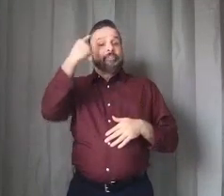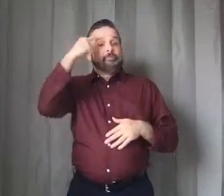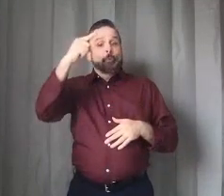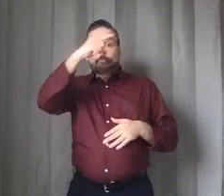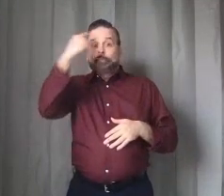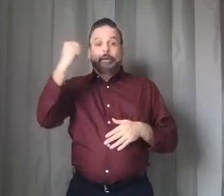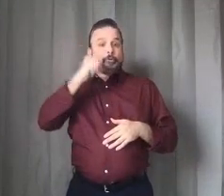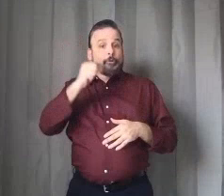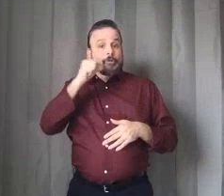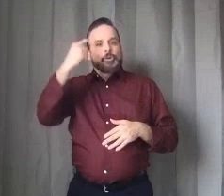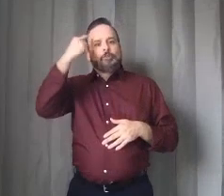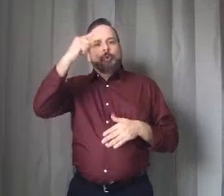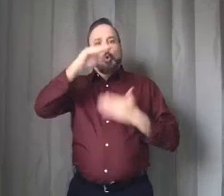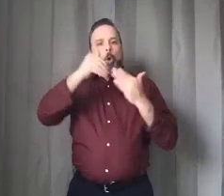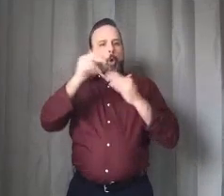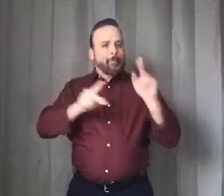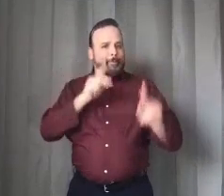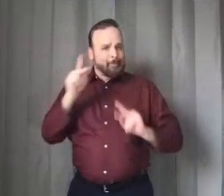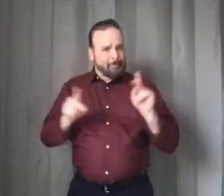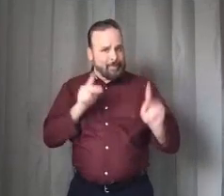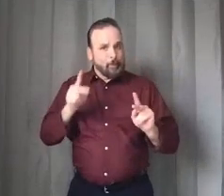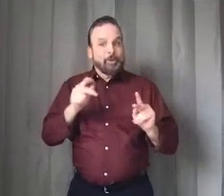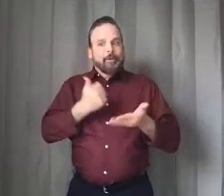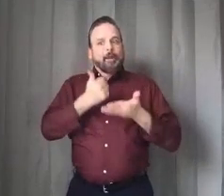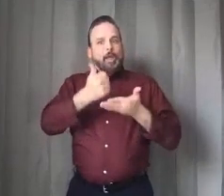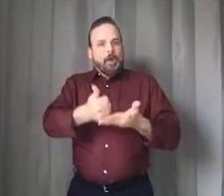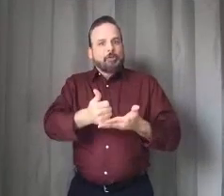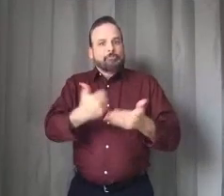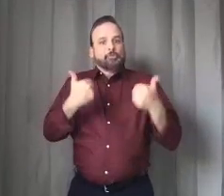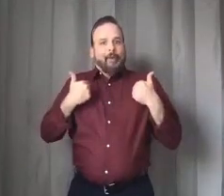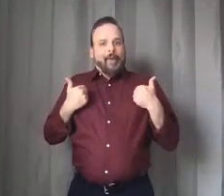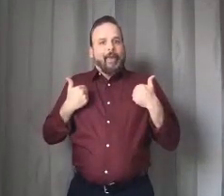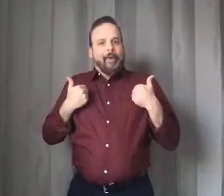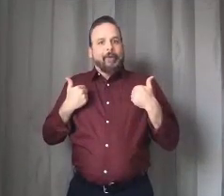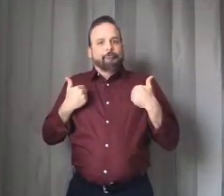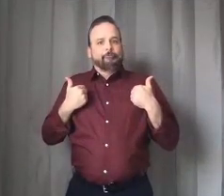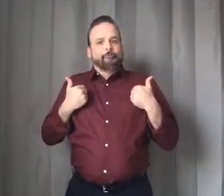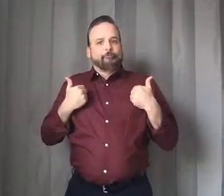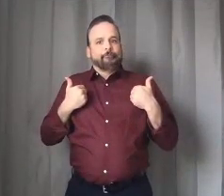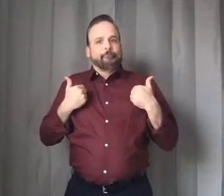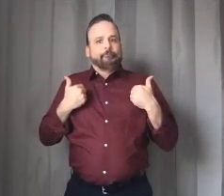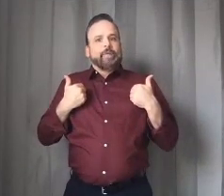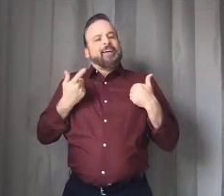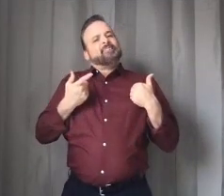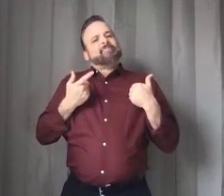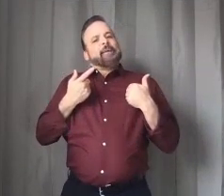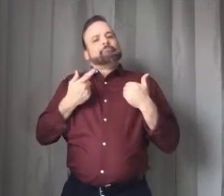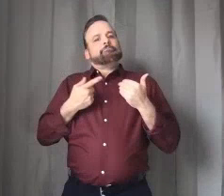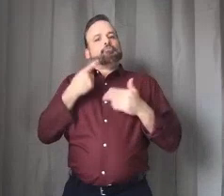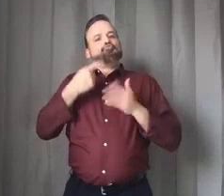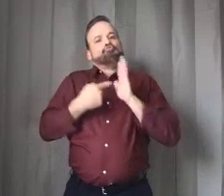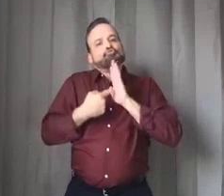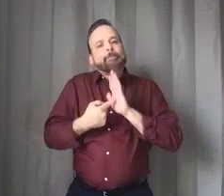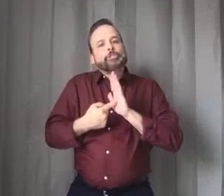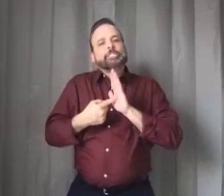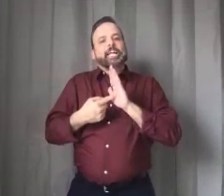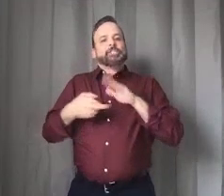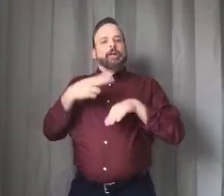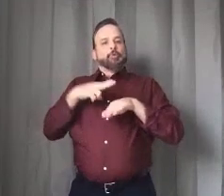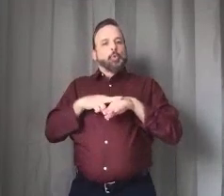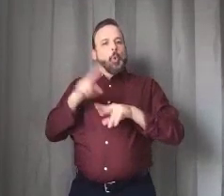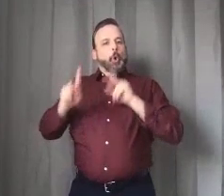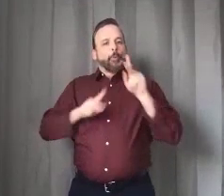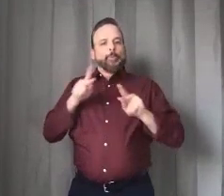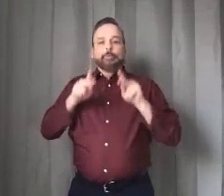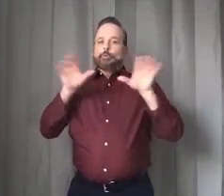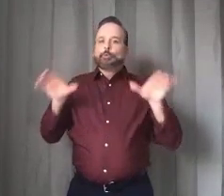people. And it helps to have that kind of representation of just normal folks doing